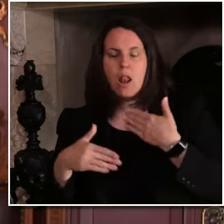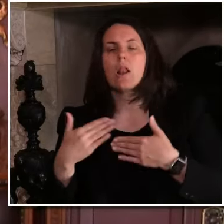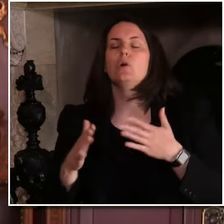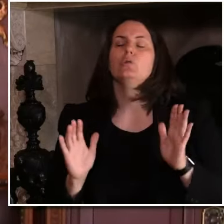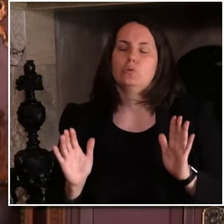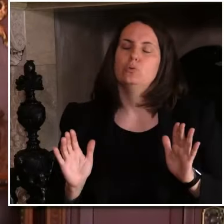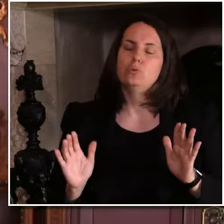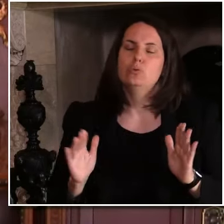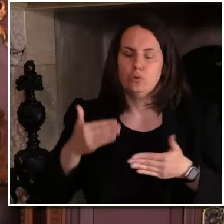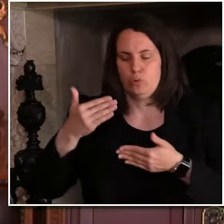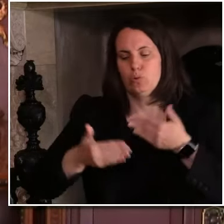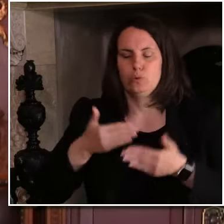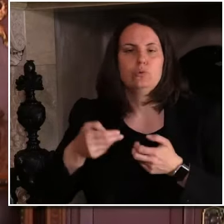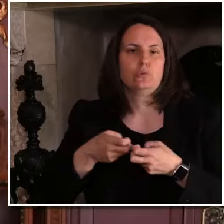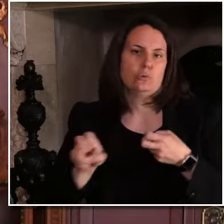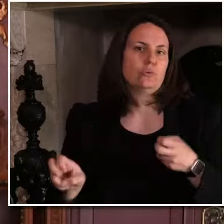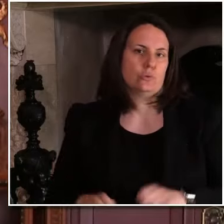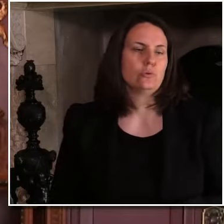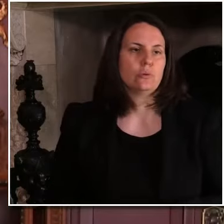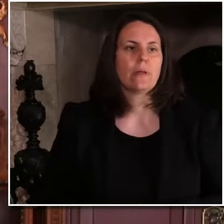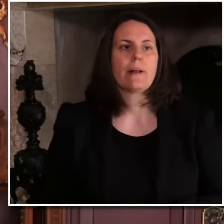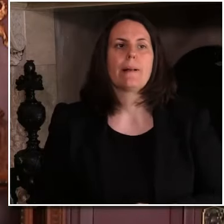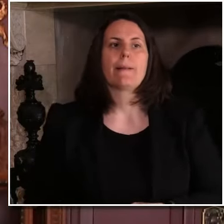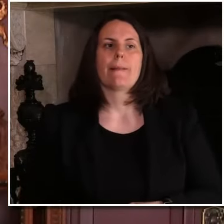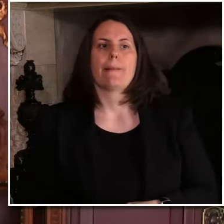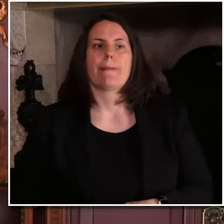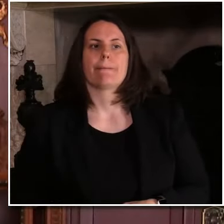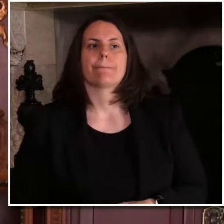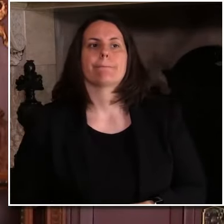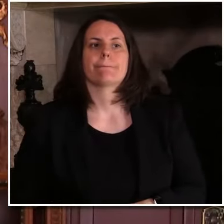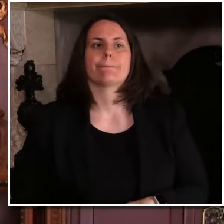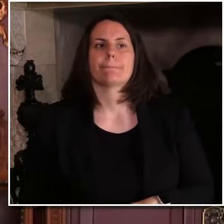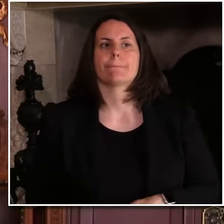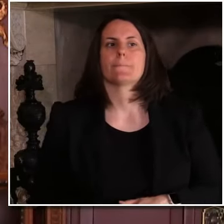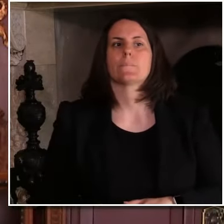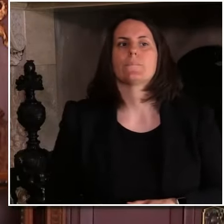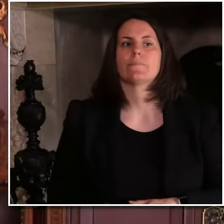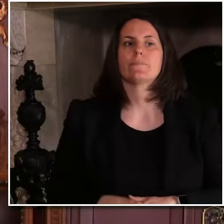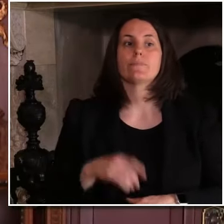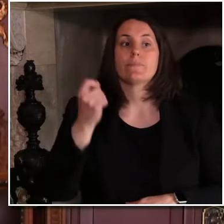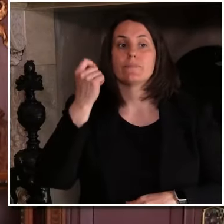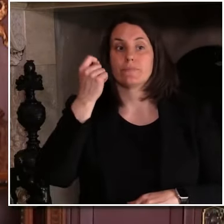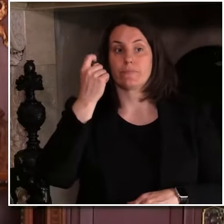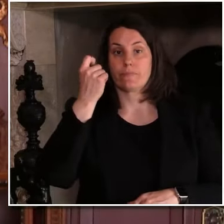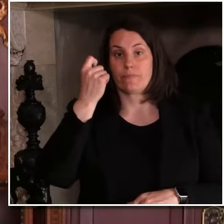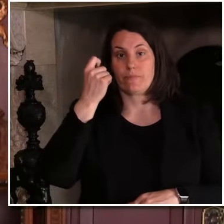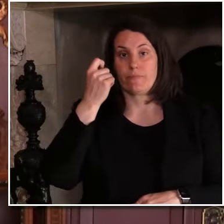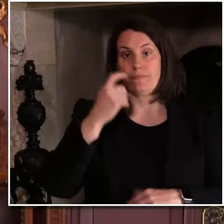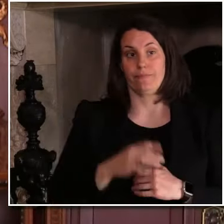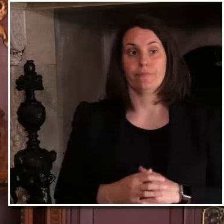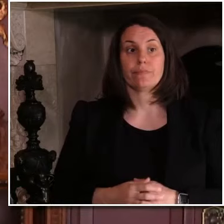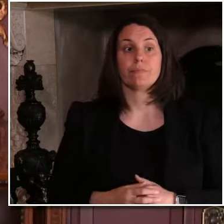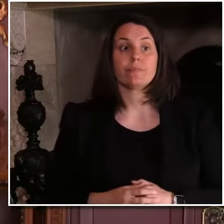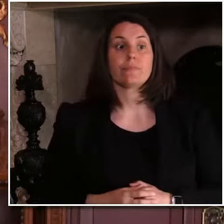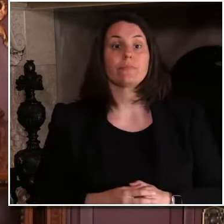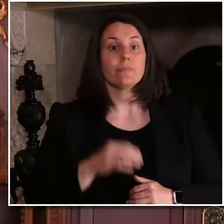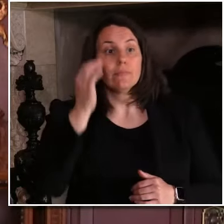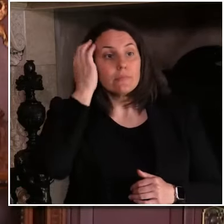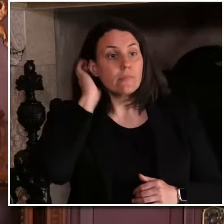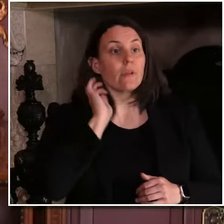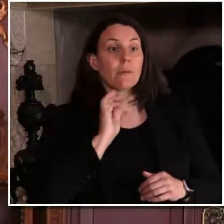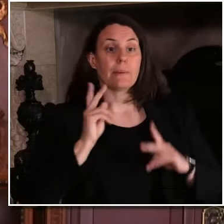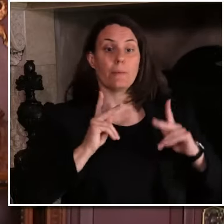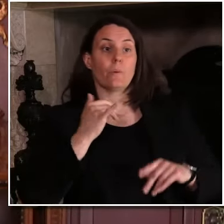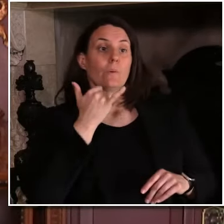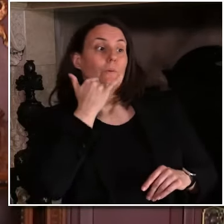And just to put it in a little bit of context here, what happens on the phone in interaction with people is just half